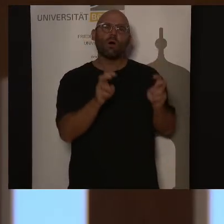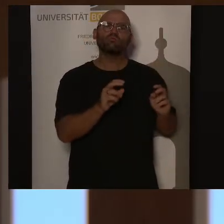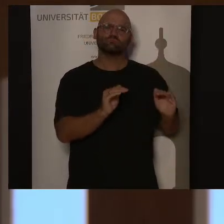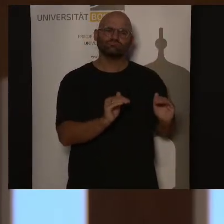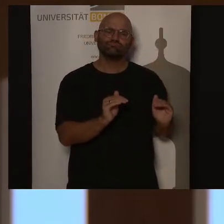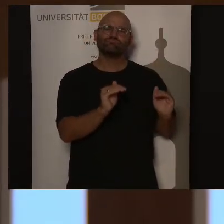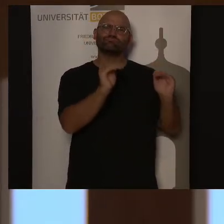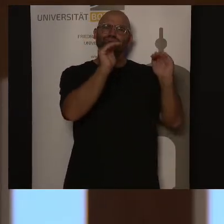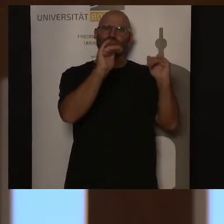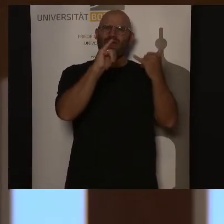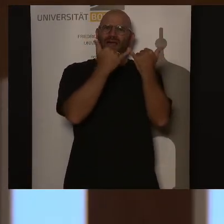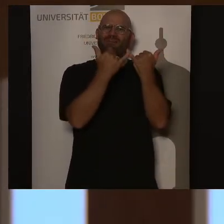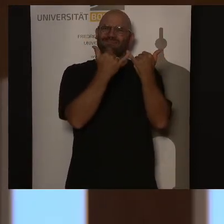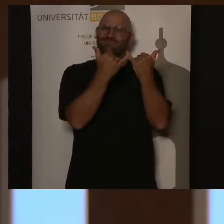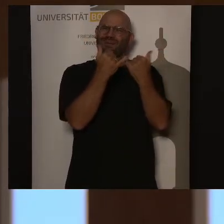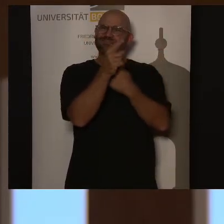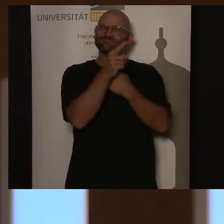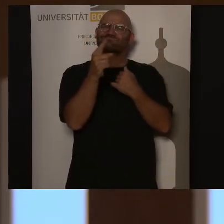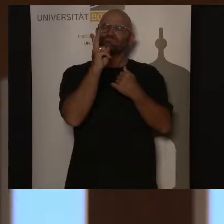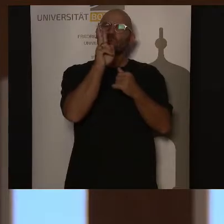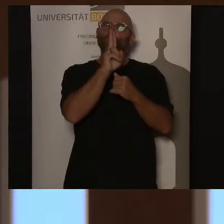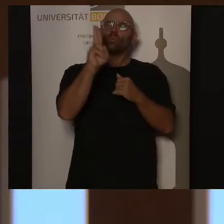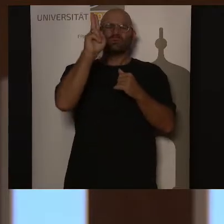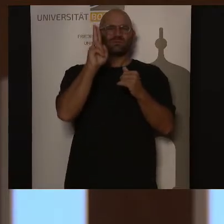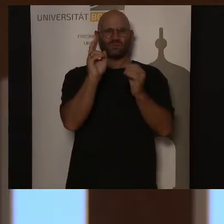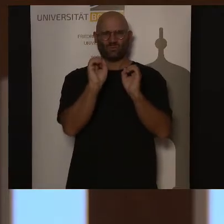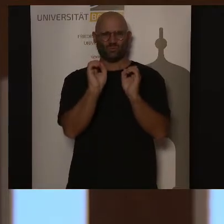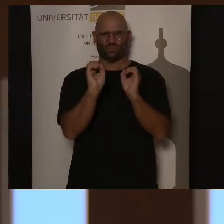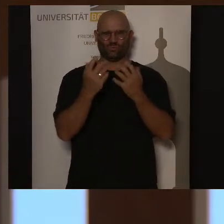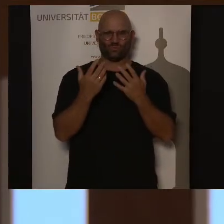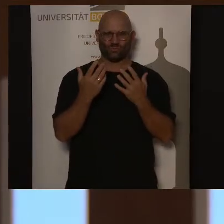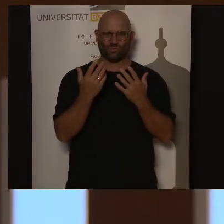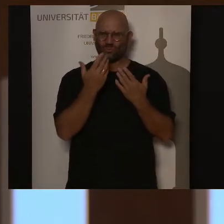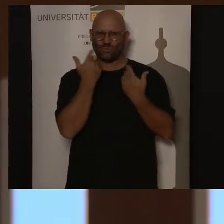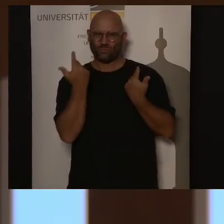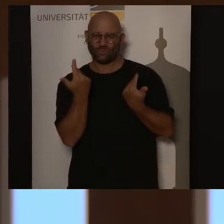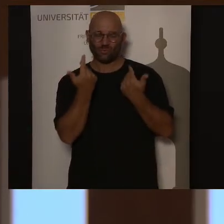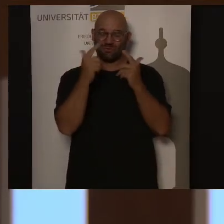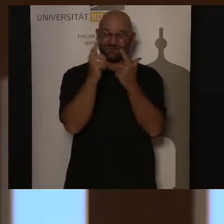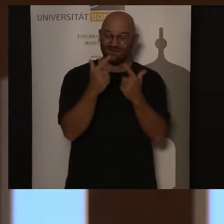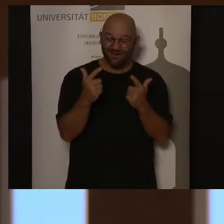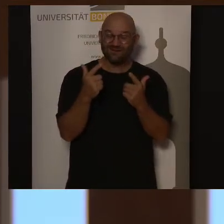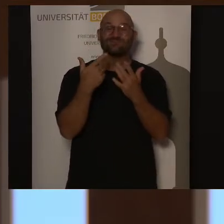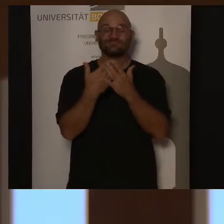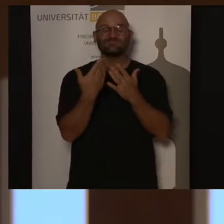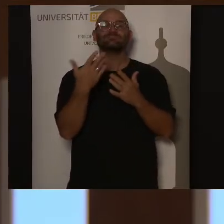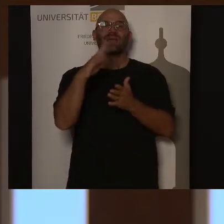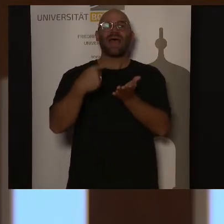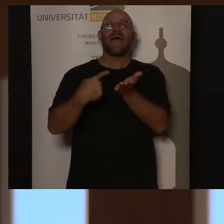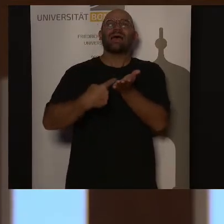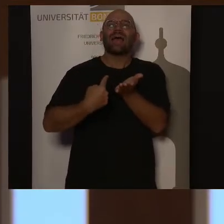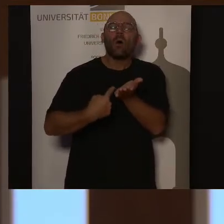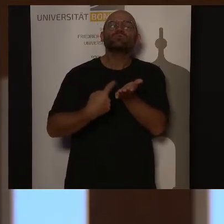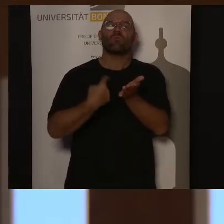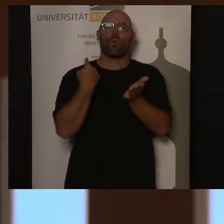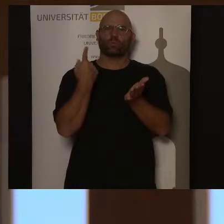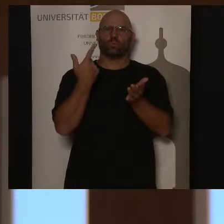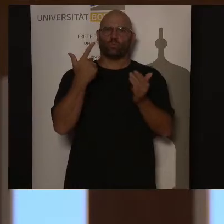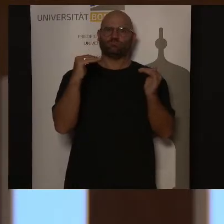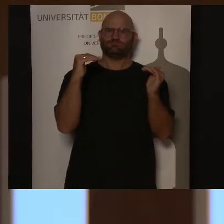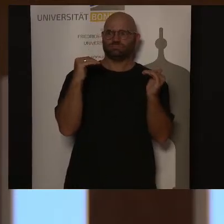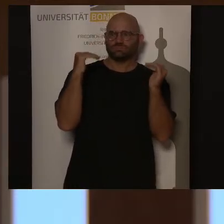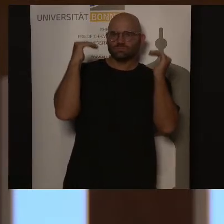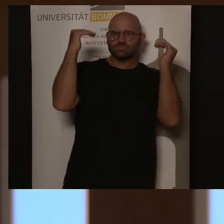So people who come from households, from families where your parents didn't go to university or a higher